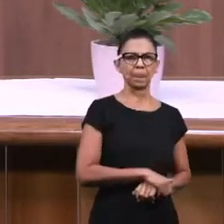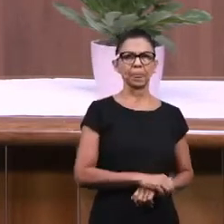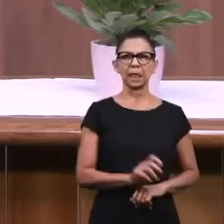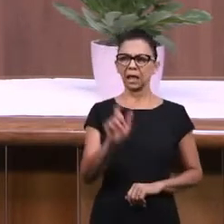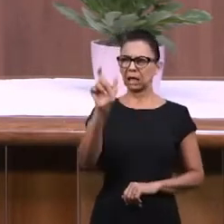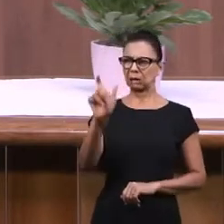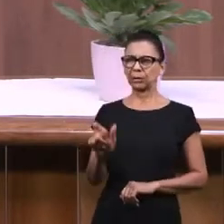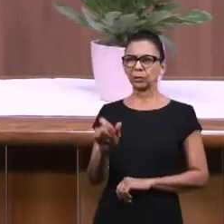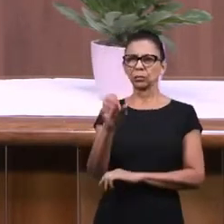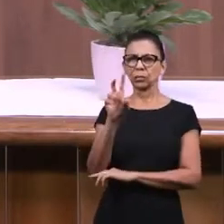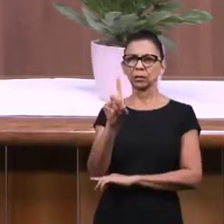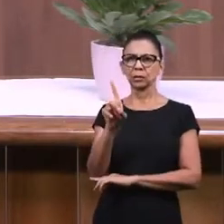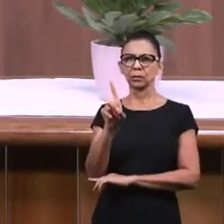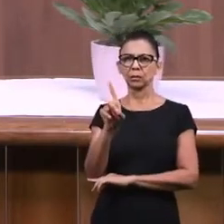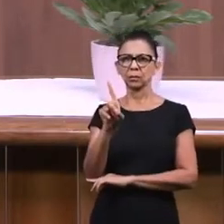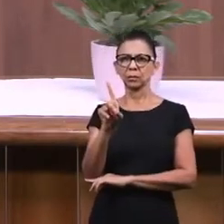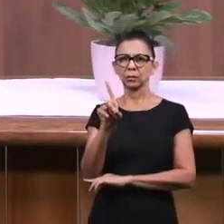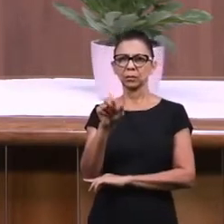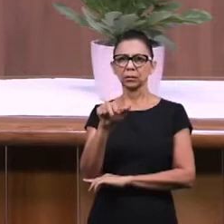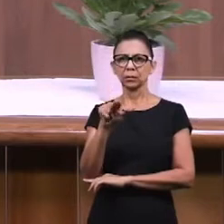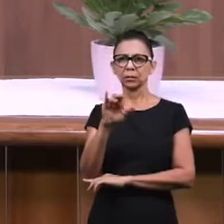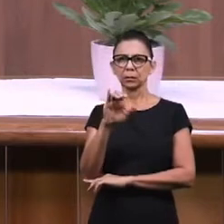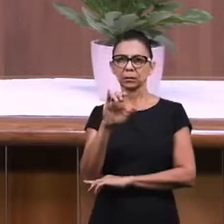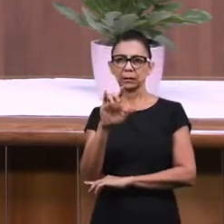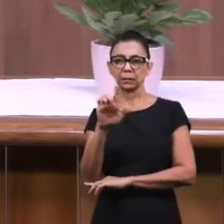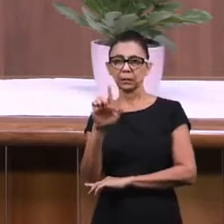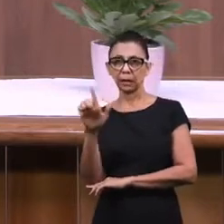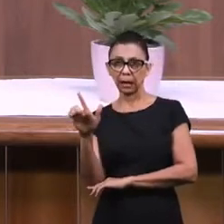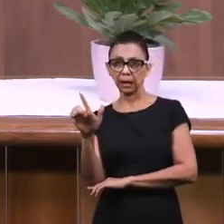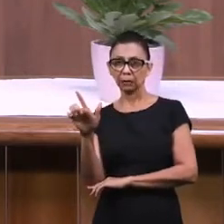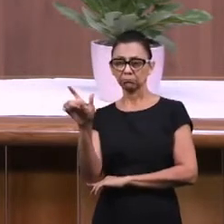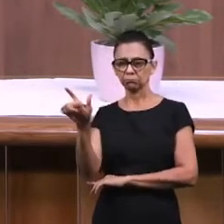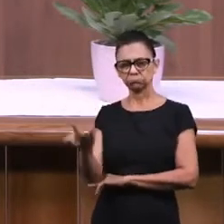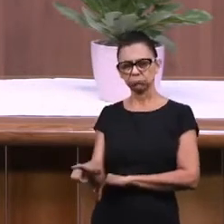like Daniel in the Bible, we can also